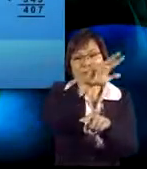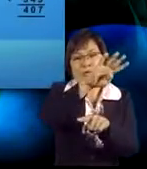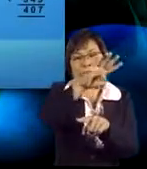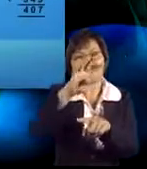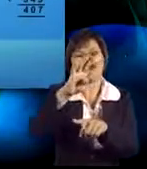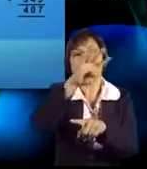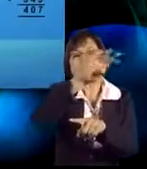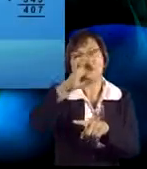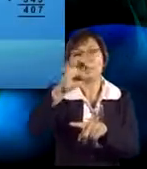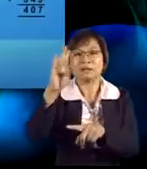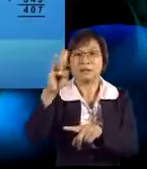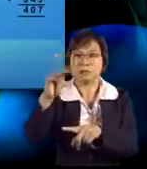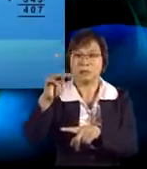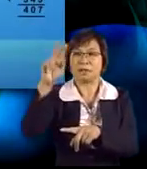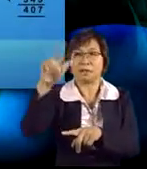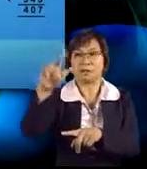cube.